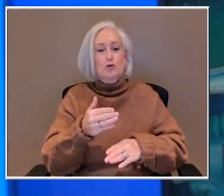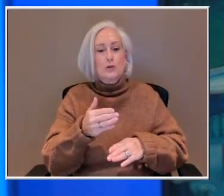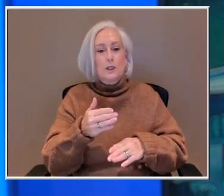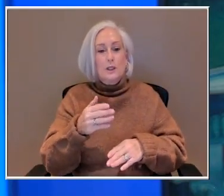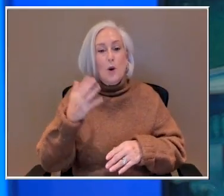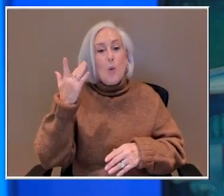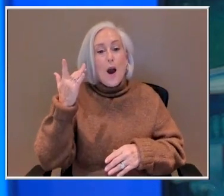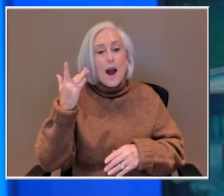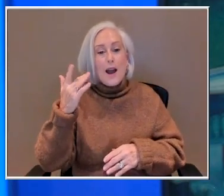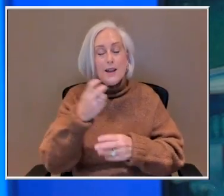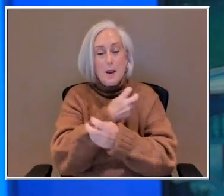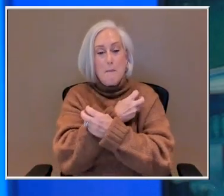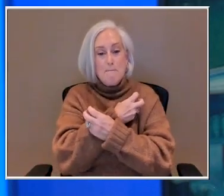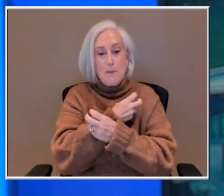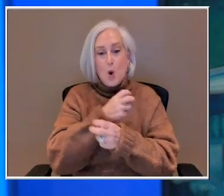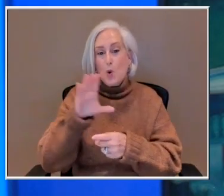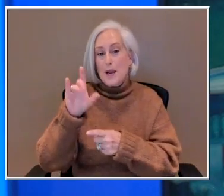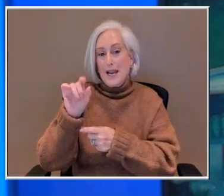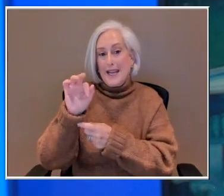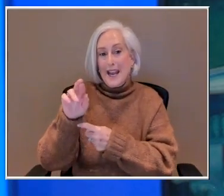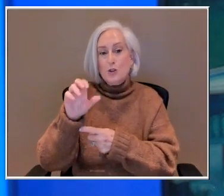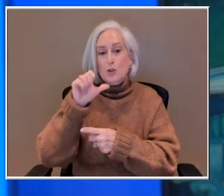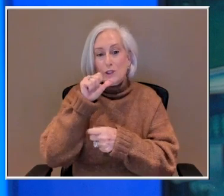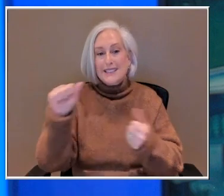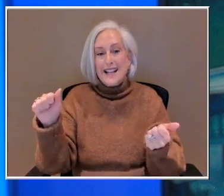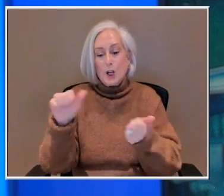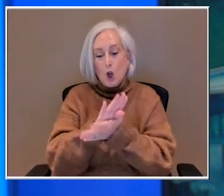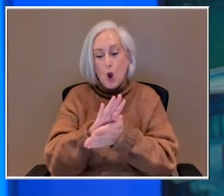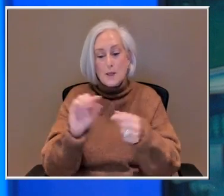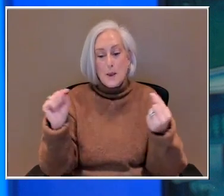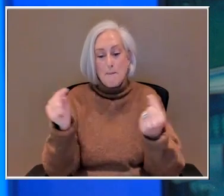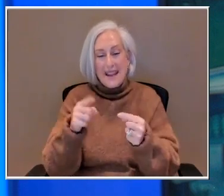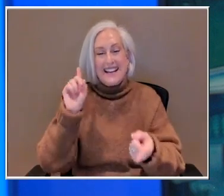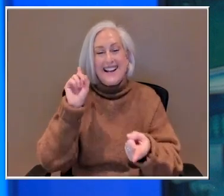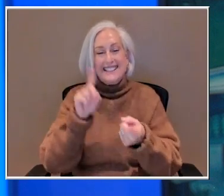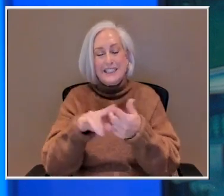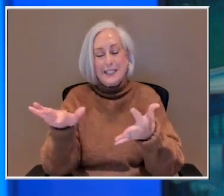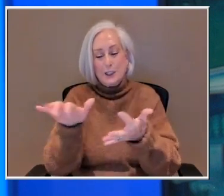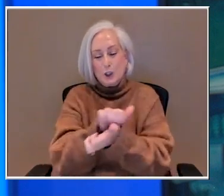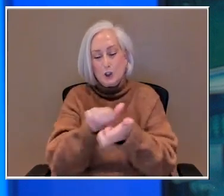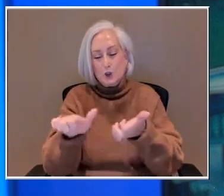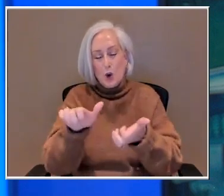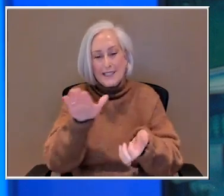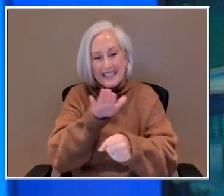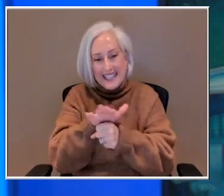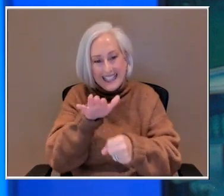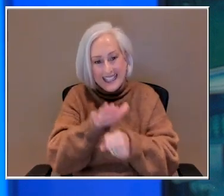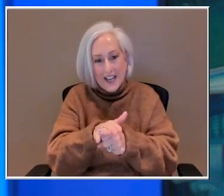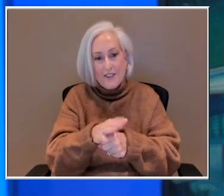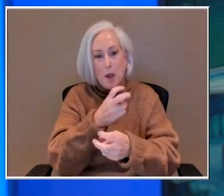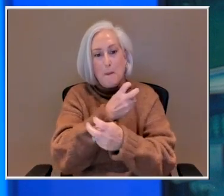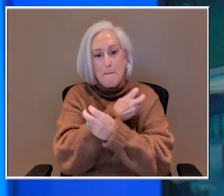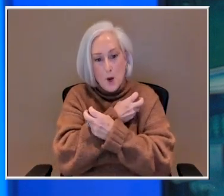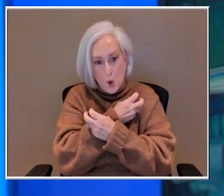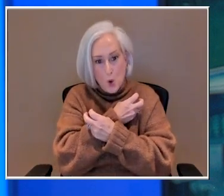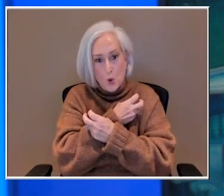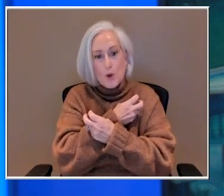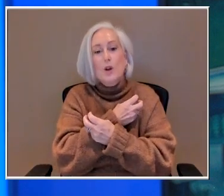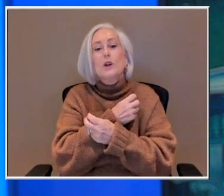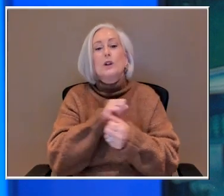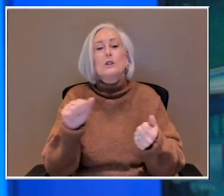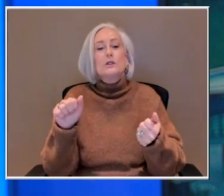until it destroys enough bone that it causes an instability or a mechanical problem. By that time, that tumor is fairly